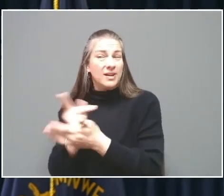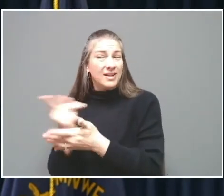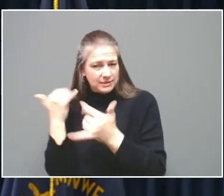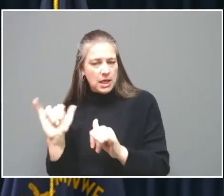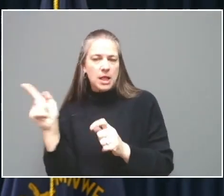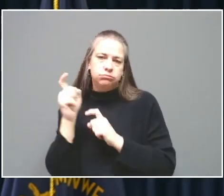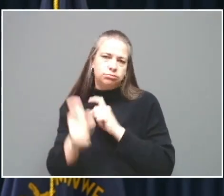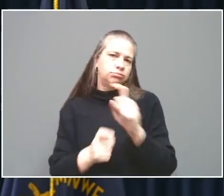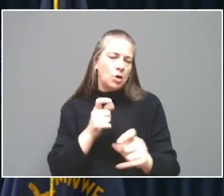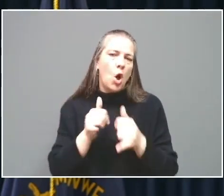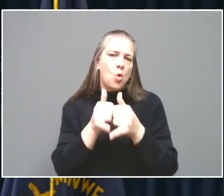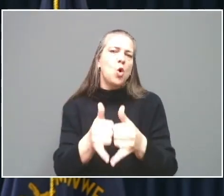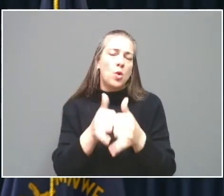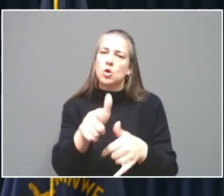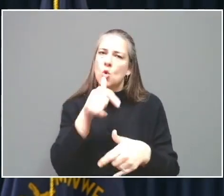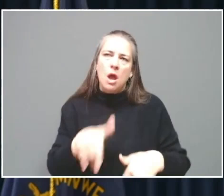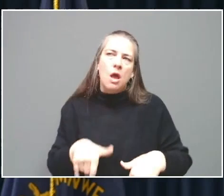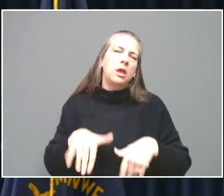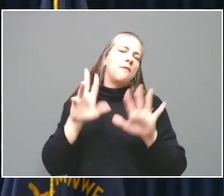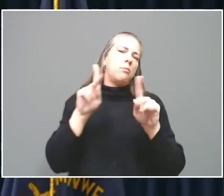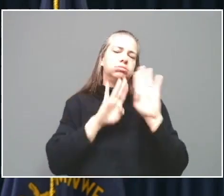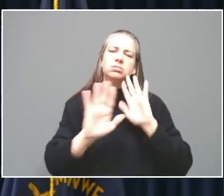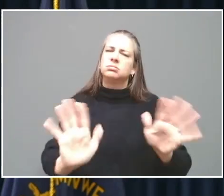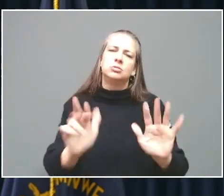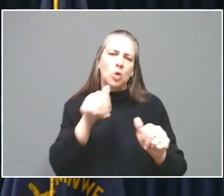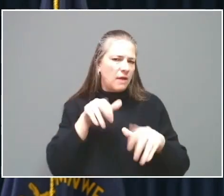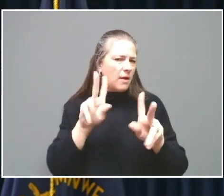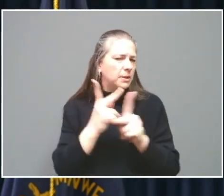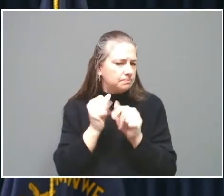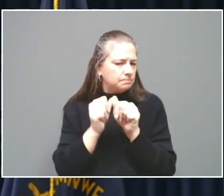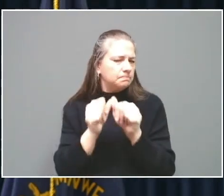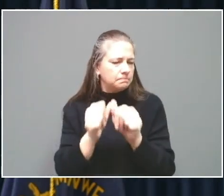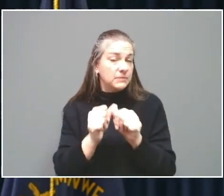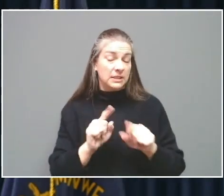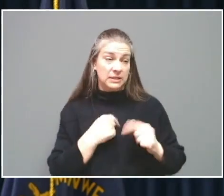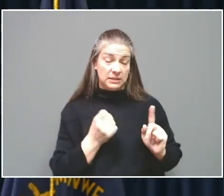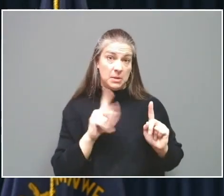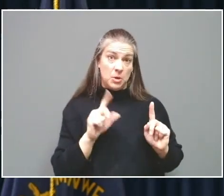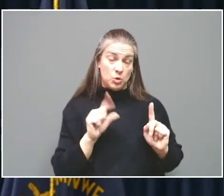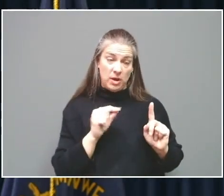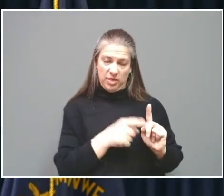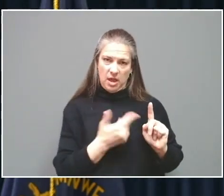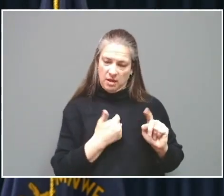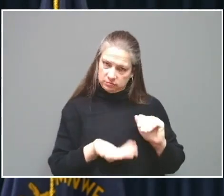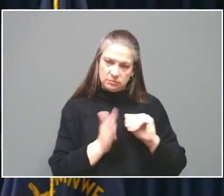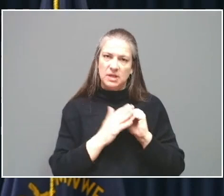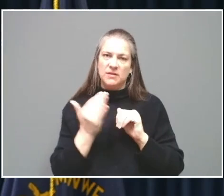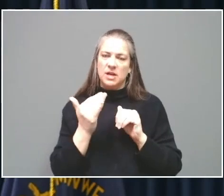don't give up on your claim. Since February 20th, an additional 13 applicants have received the maximum grant